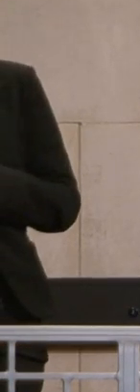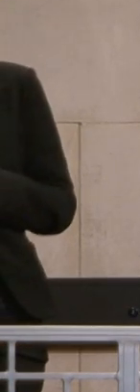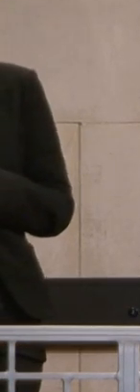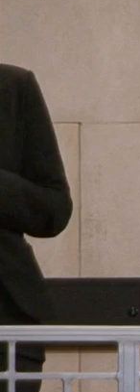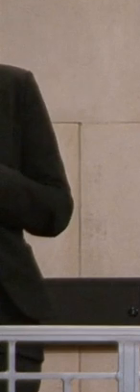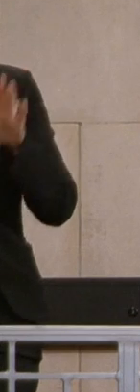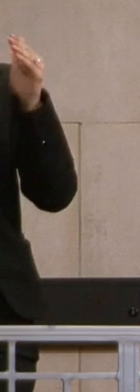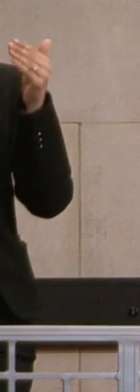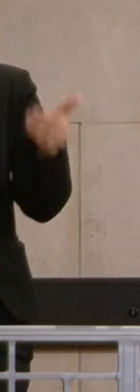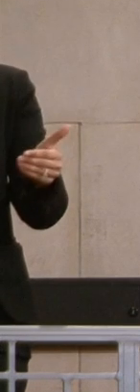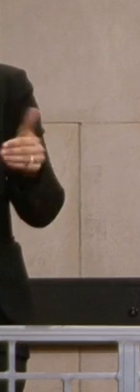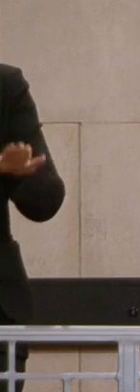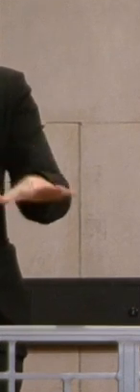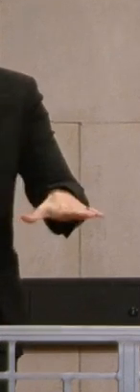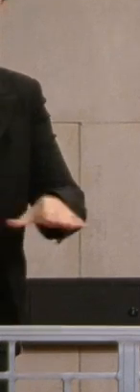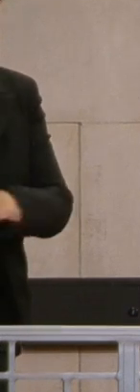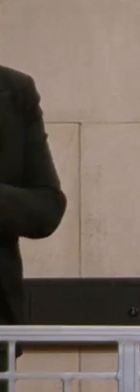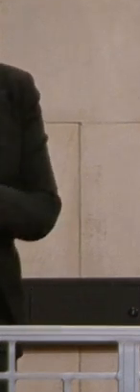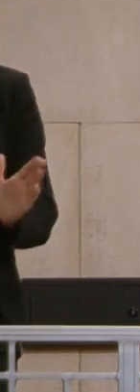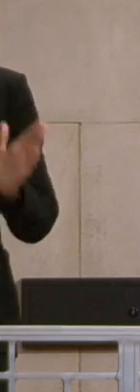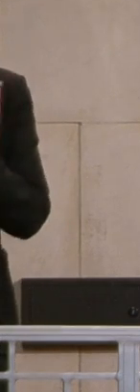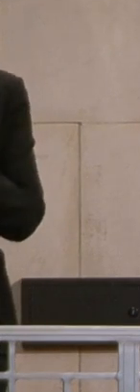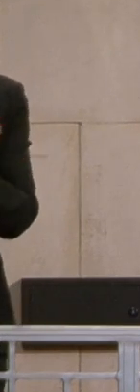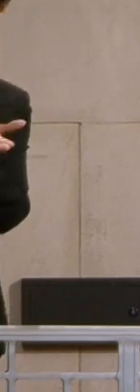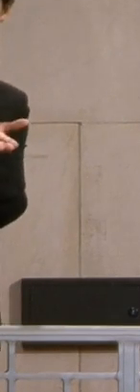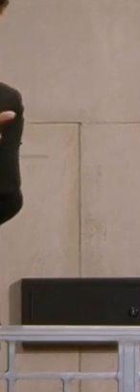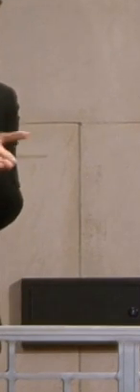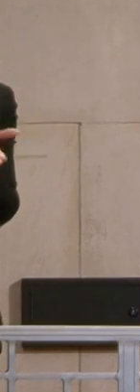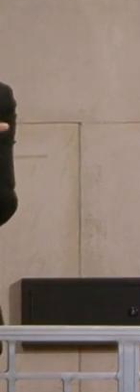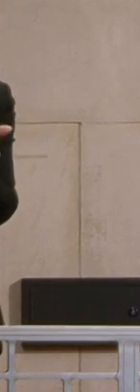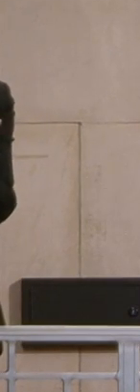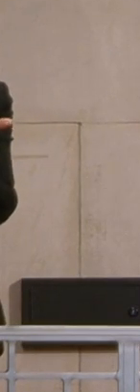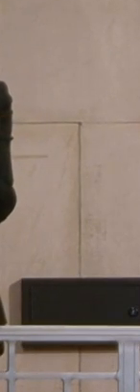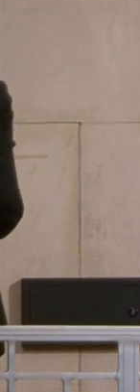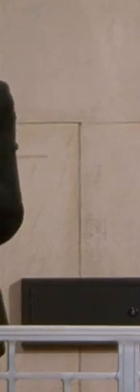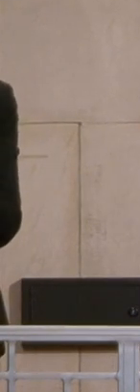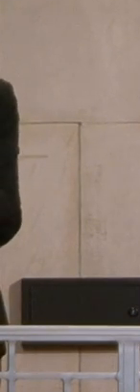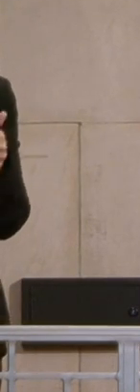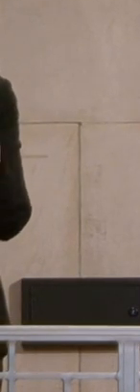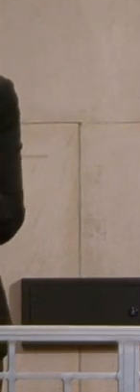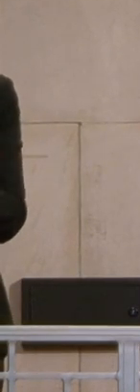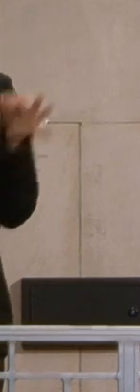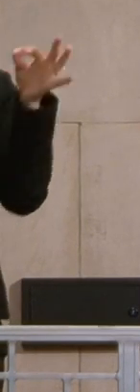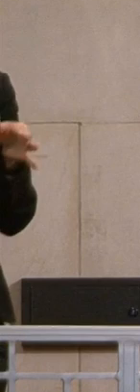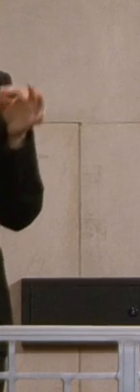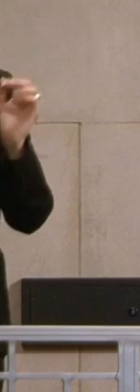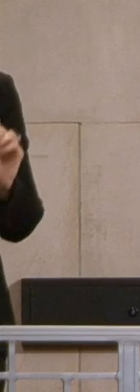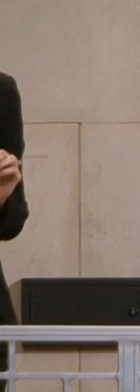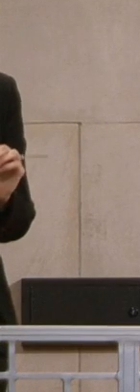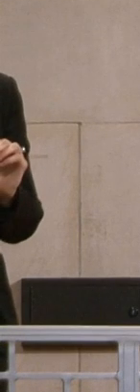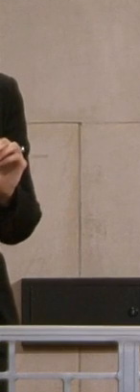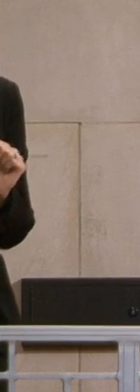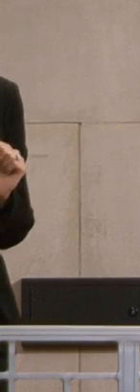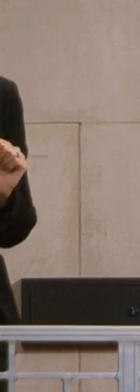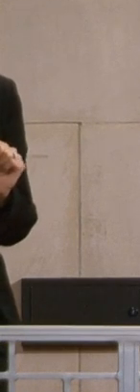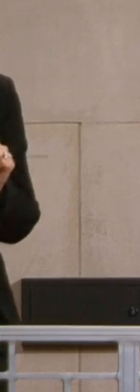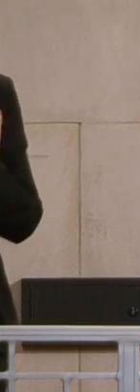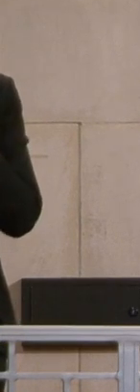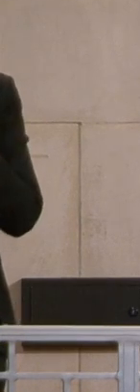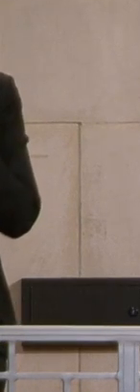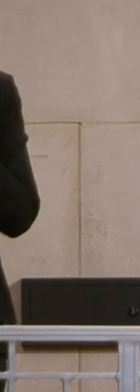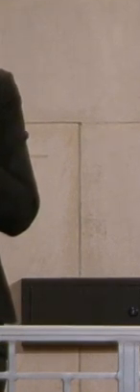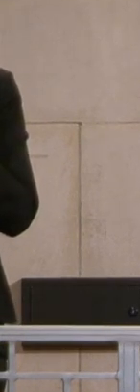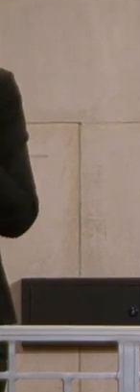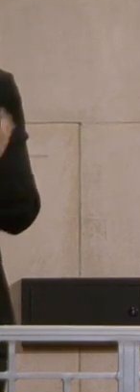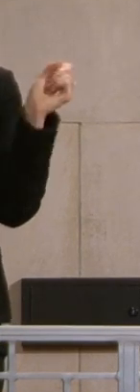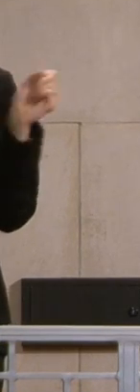courageous step of recognizing and arguing so eloquently in the U.S. Supreme Court that DOMA violated the U.S. Constitution. Then,